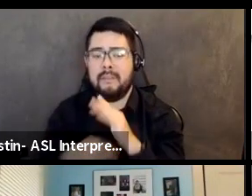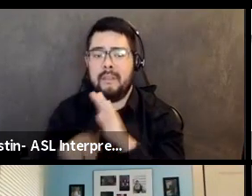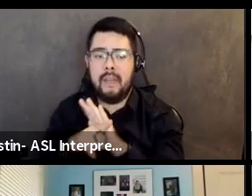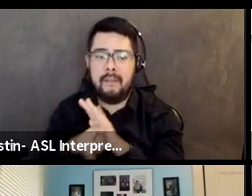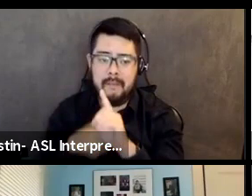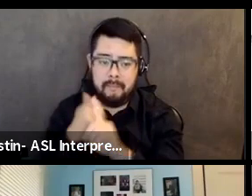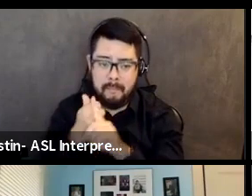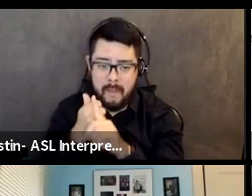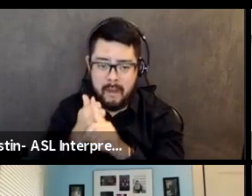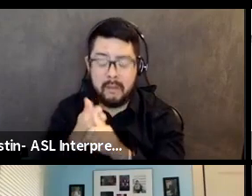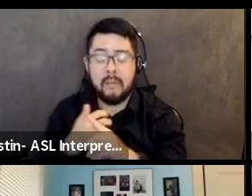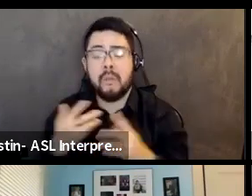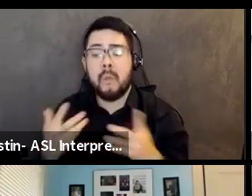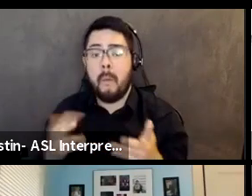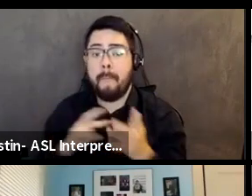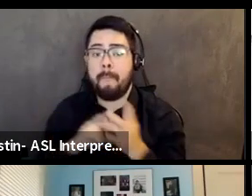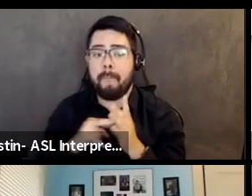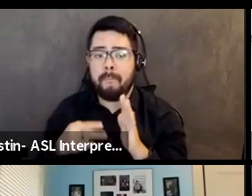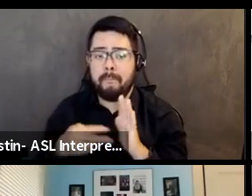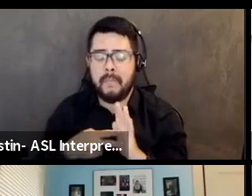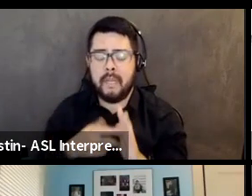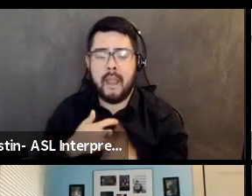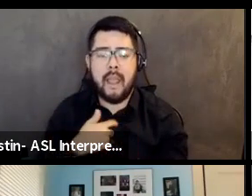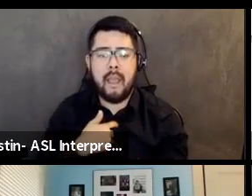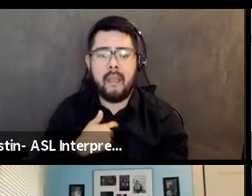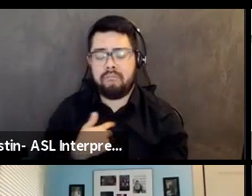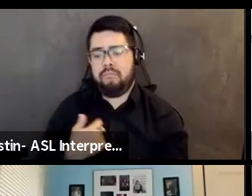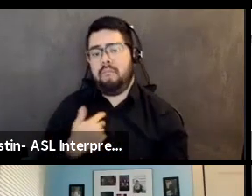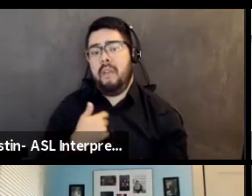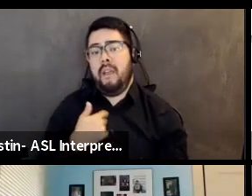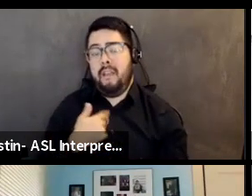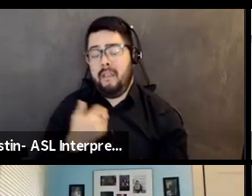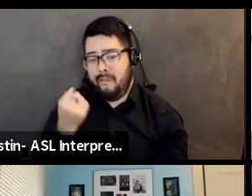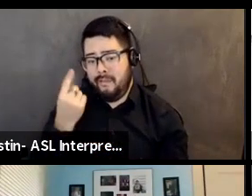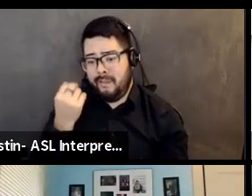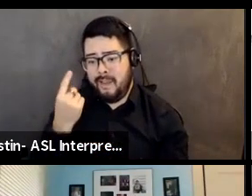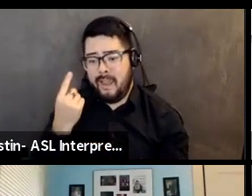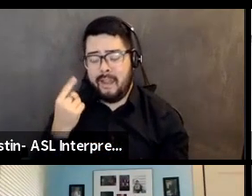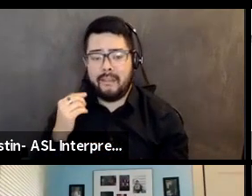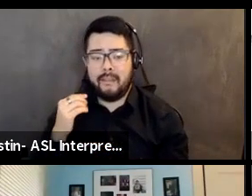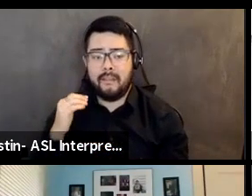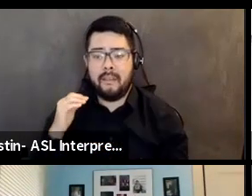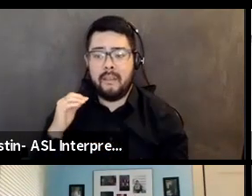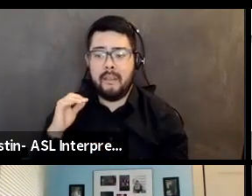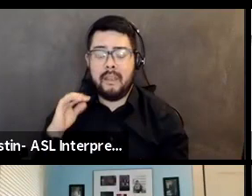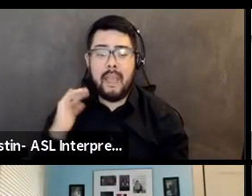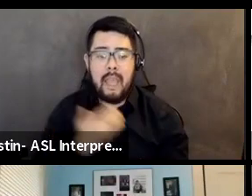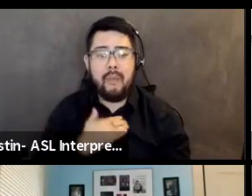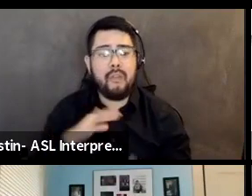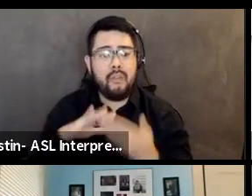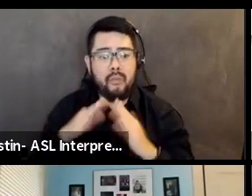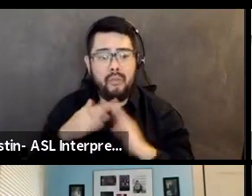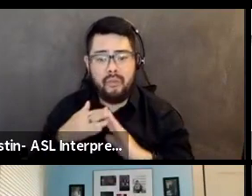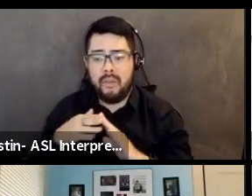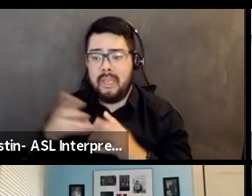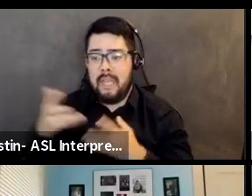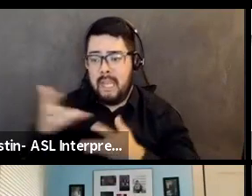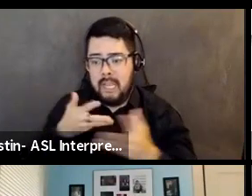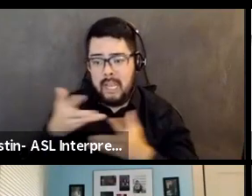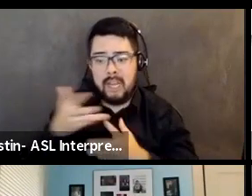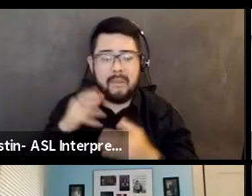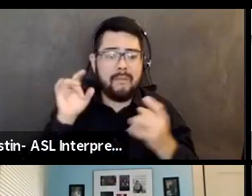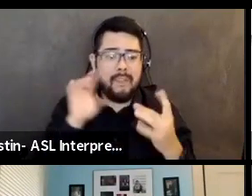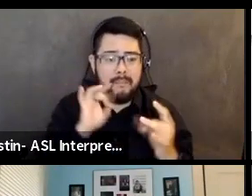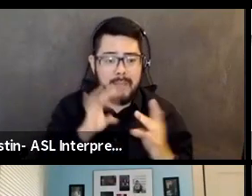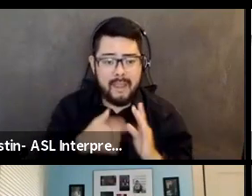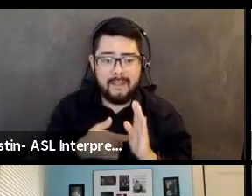so you know although i i understand the need for community engagement and for